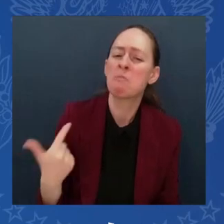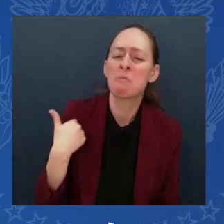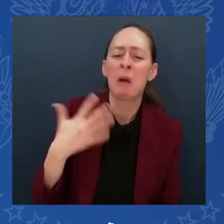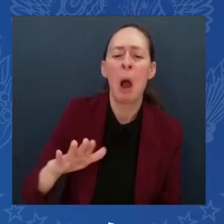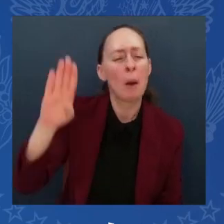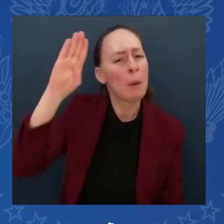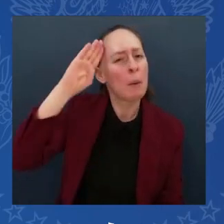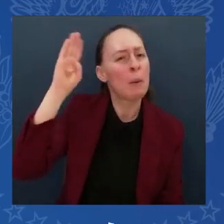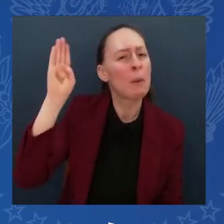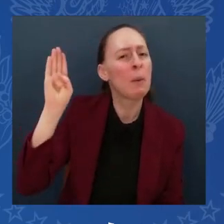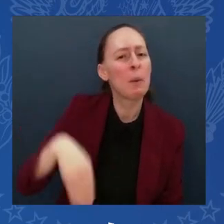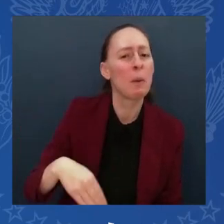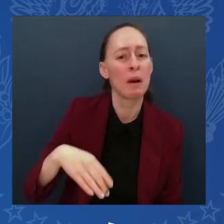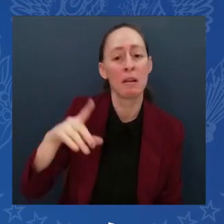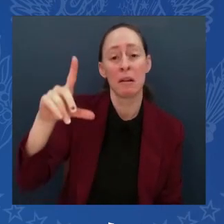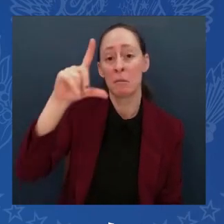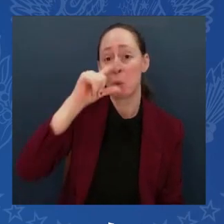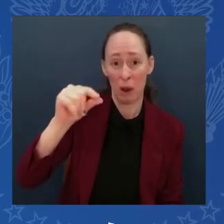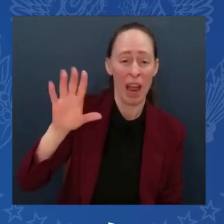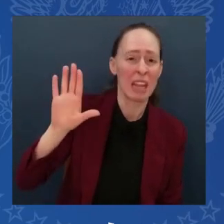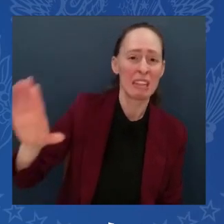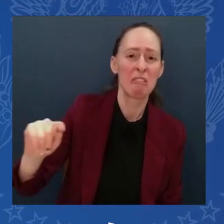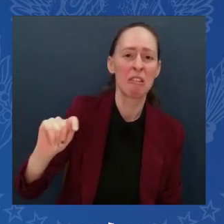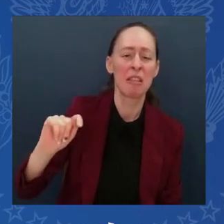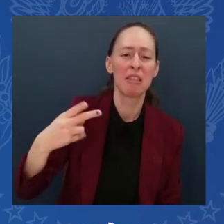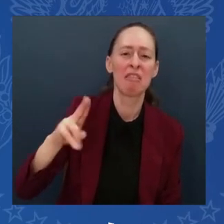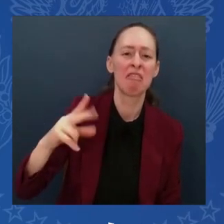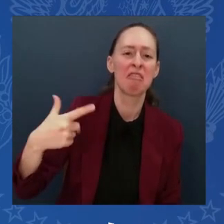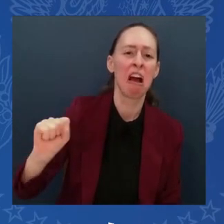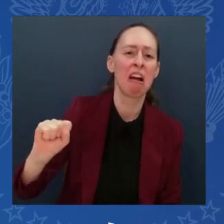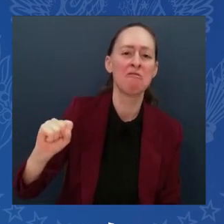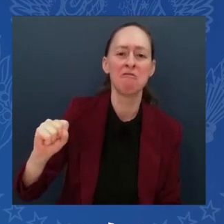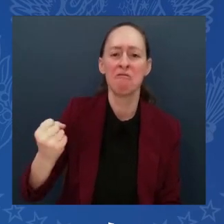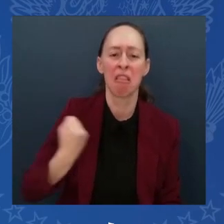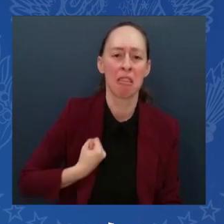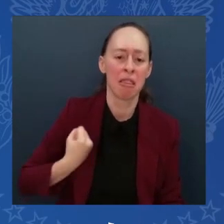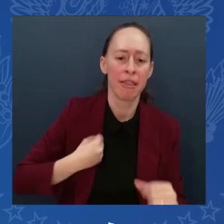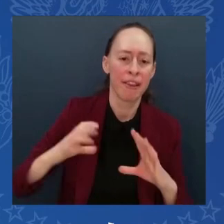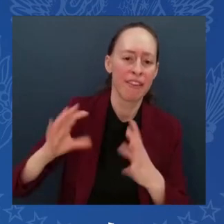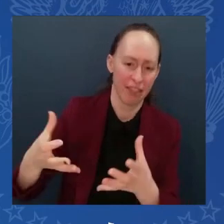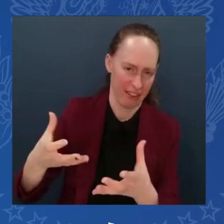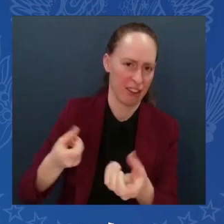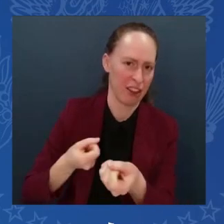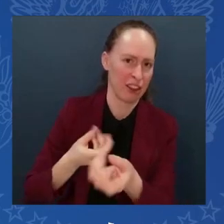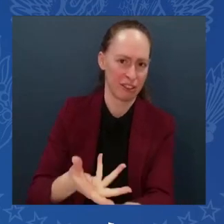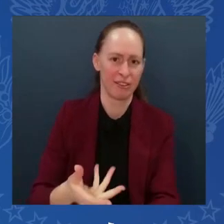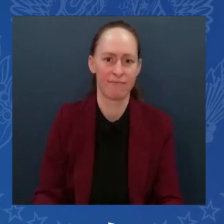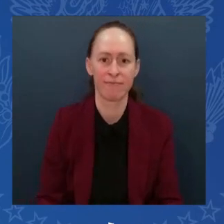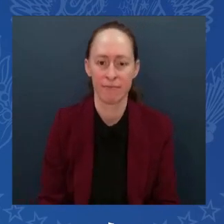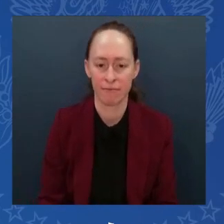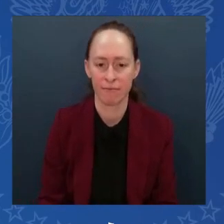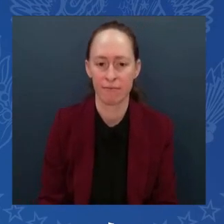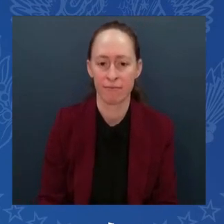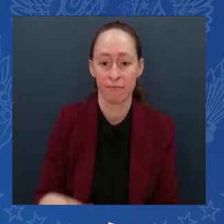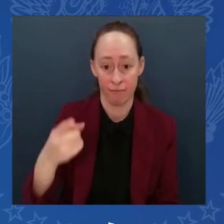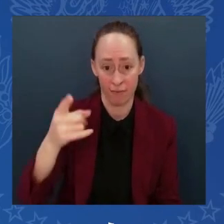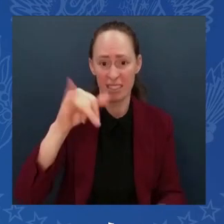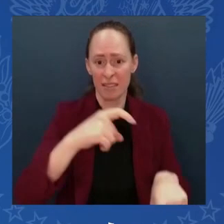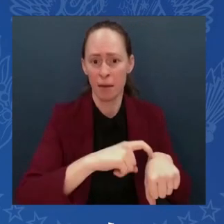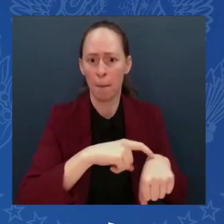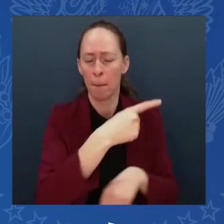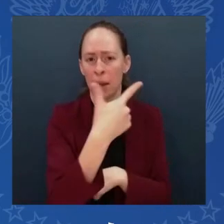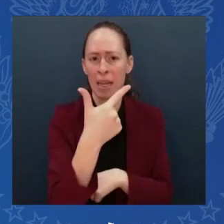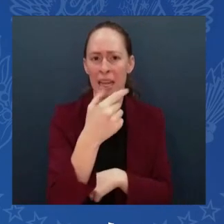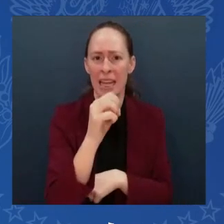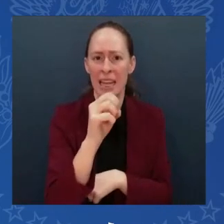be clear, you warned Vladimir Putin when you were in Geneva of devastating consequences if Navalny died in Russian